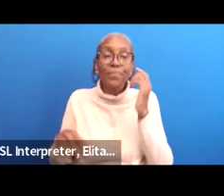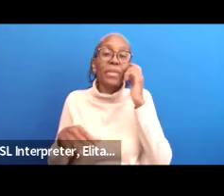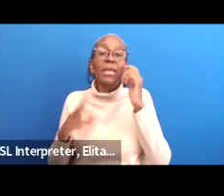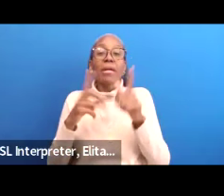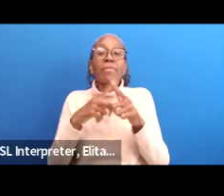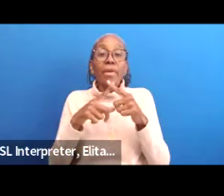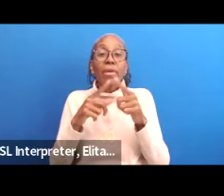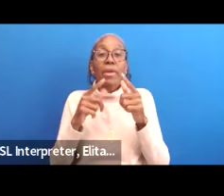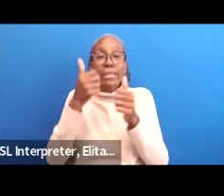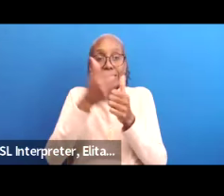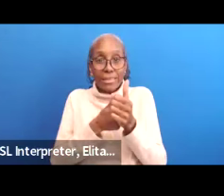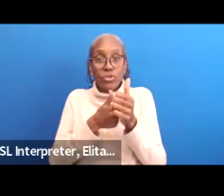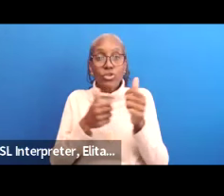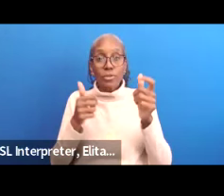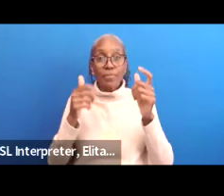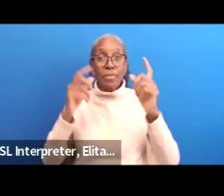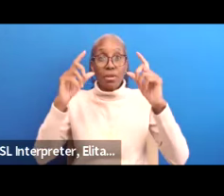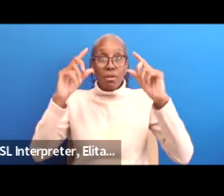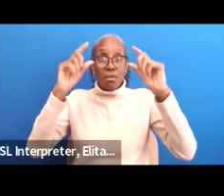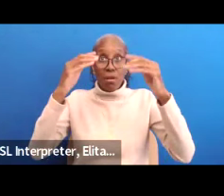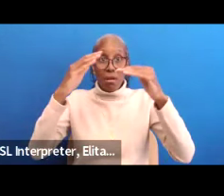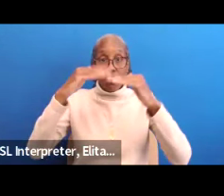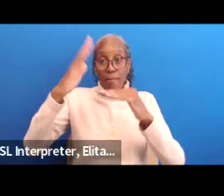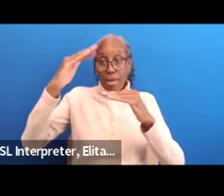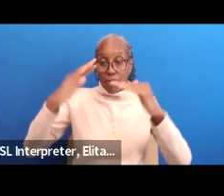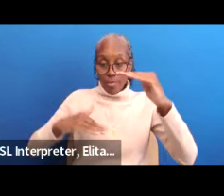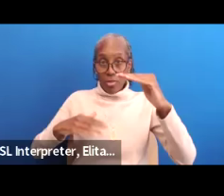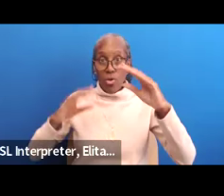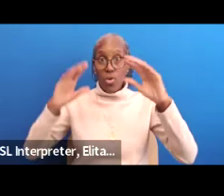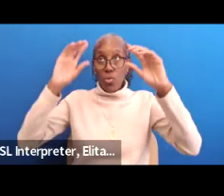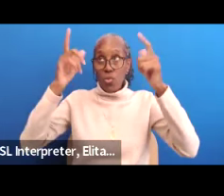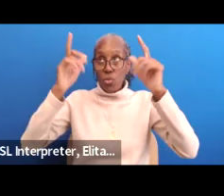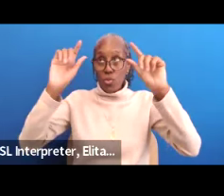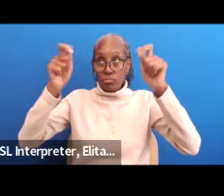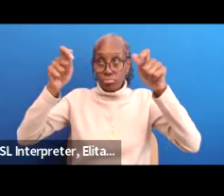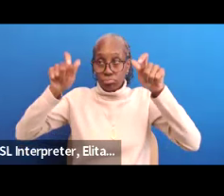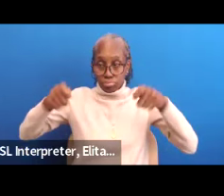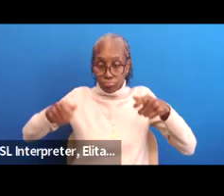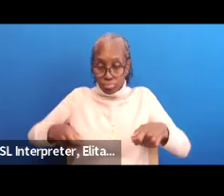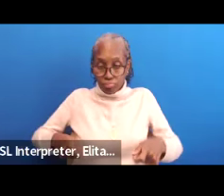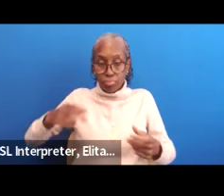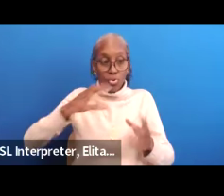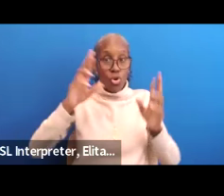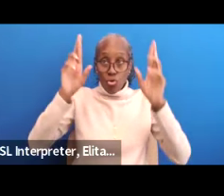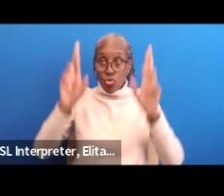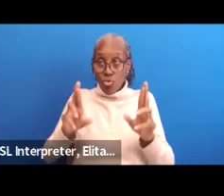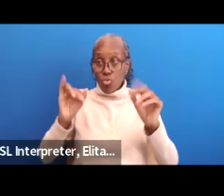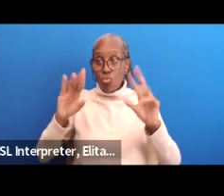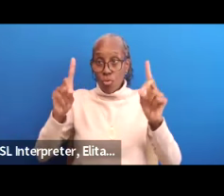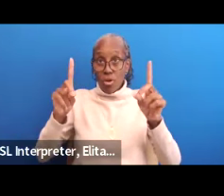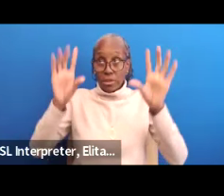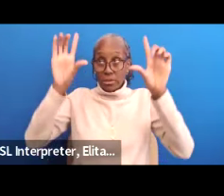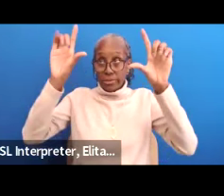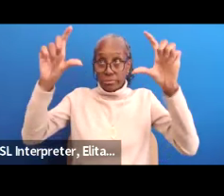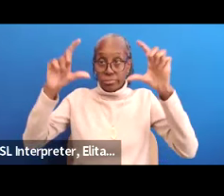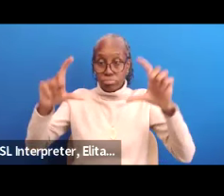the spine above and the spine below to each other with rods. And those rods were connected